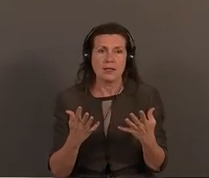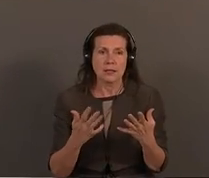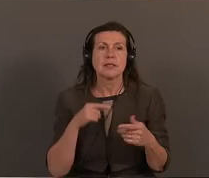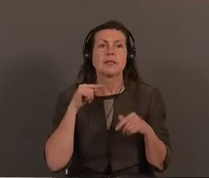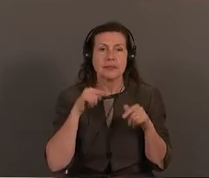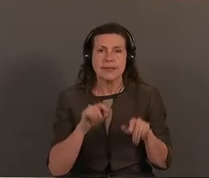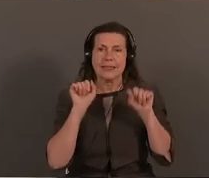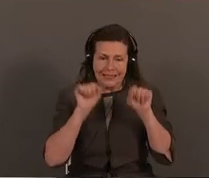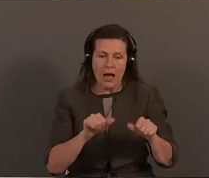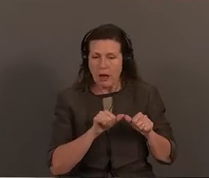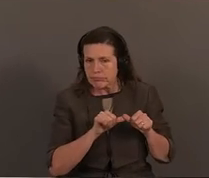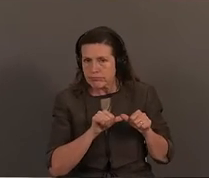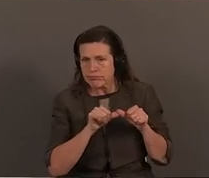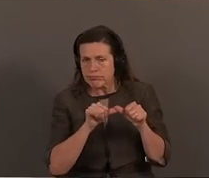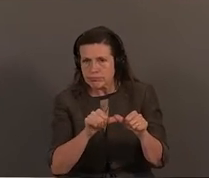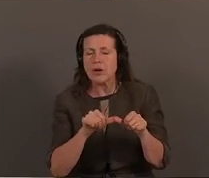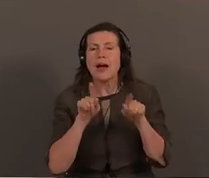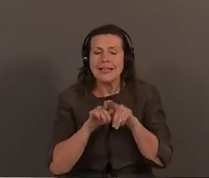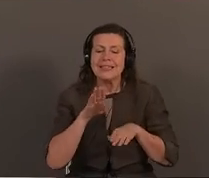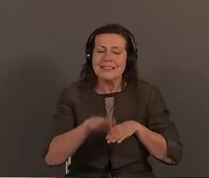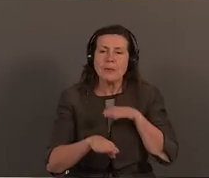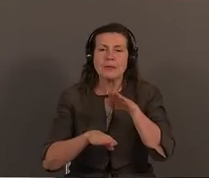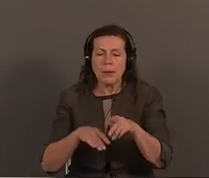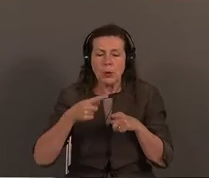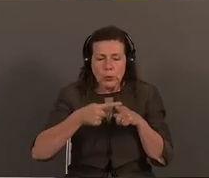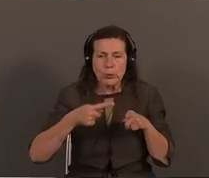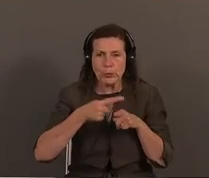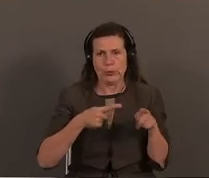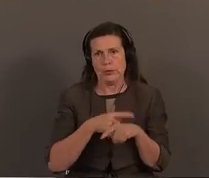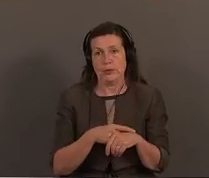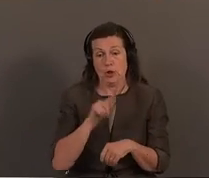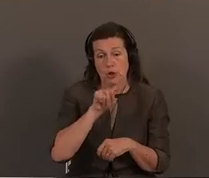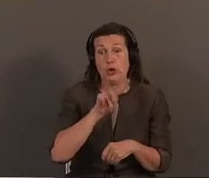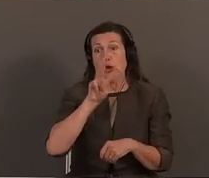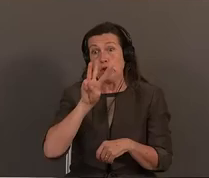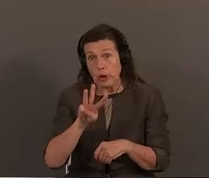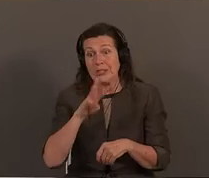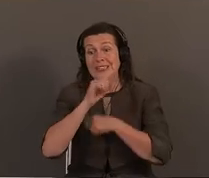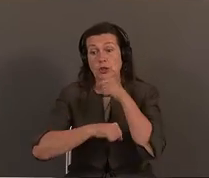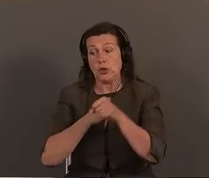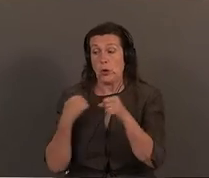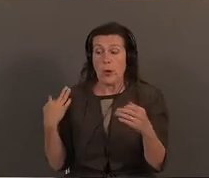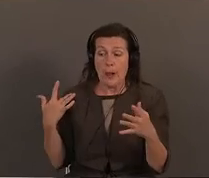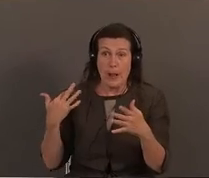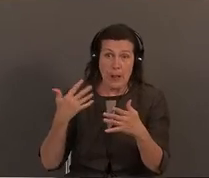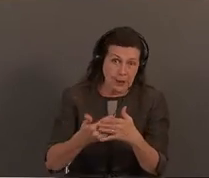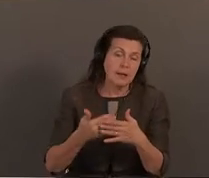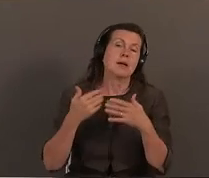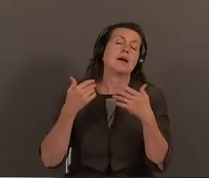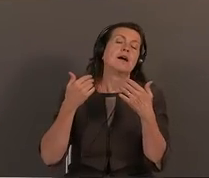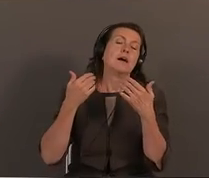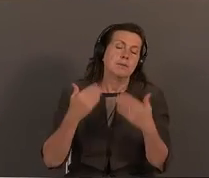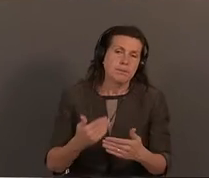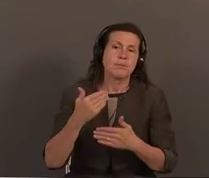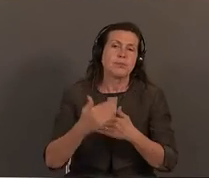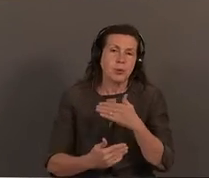have progressive steps. And I think that, you know, it's a 13 years process. So we can assume that the industry had